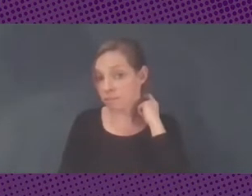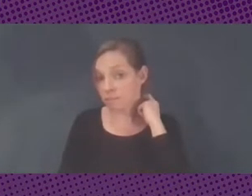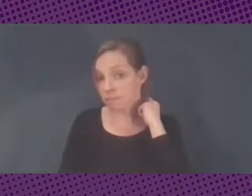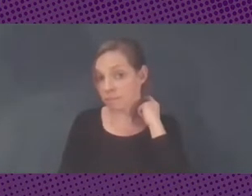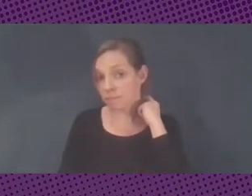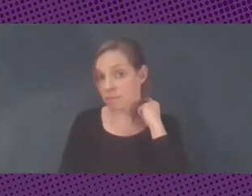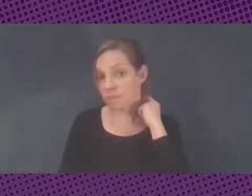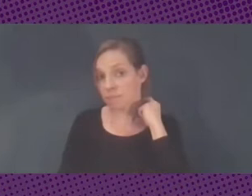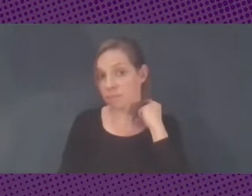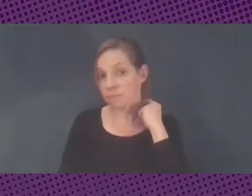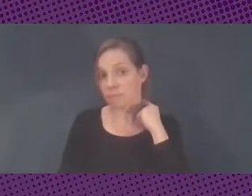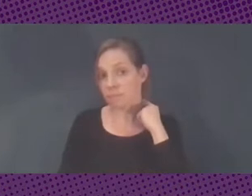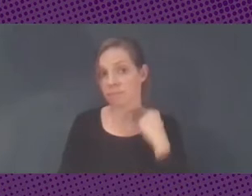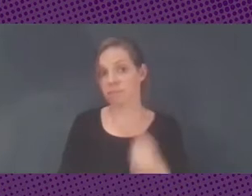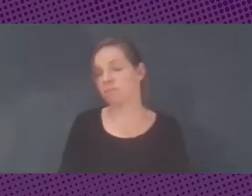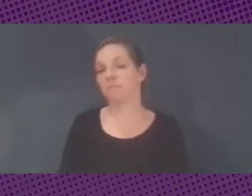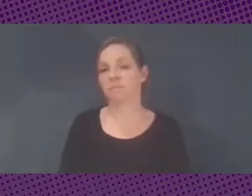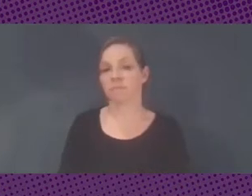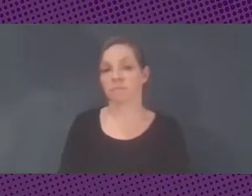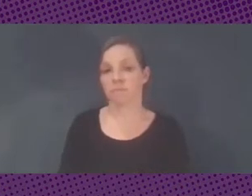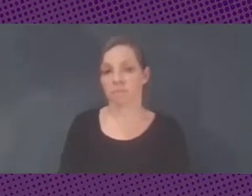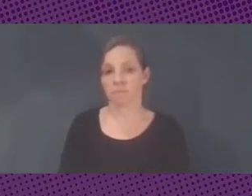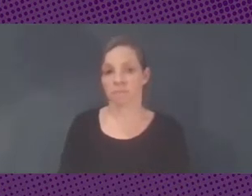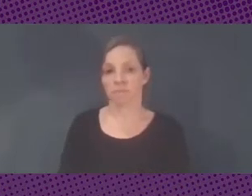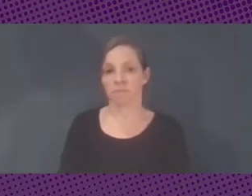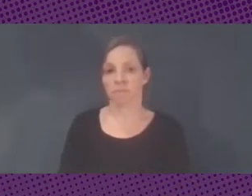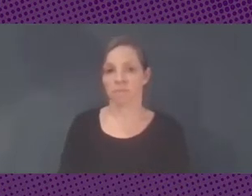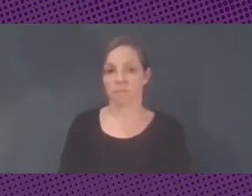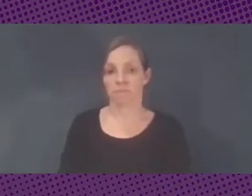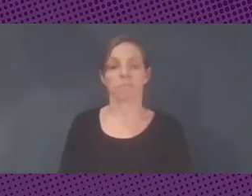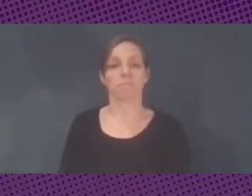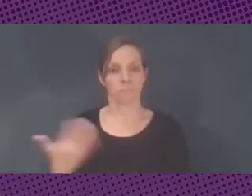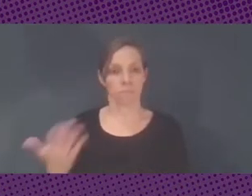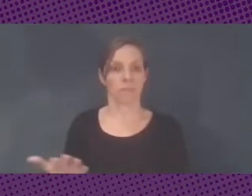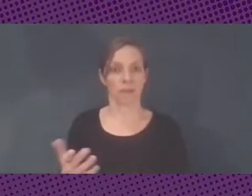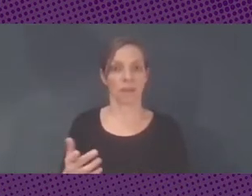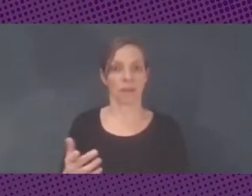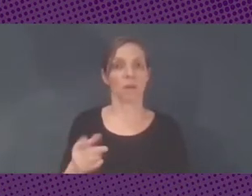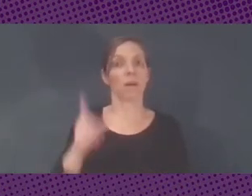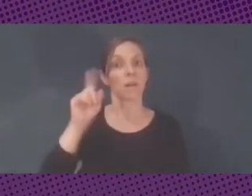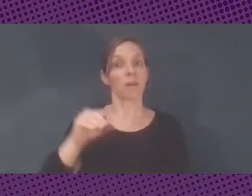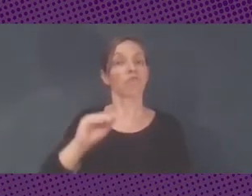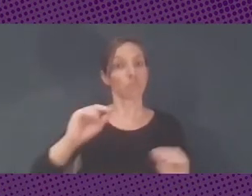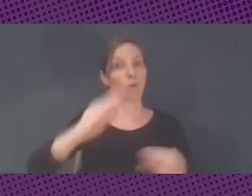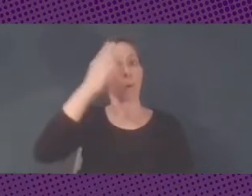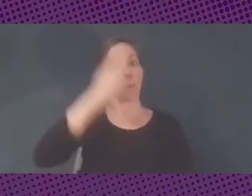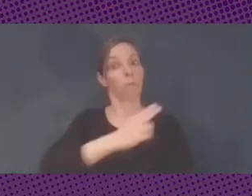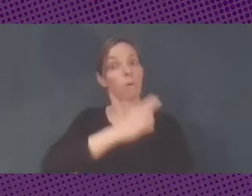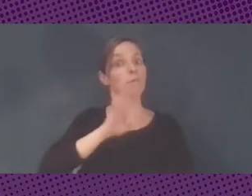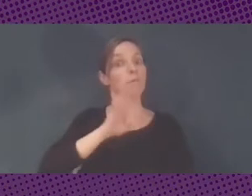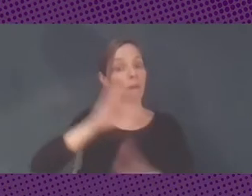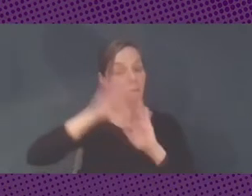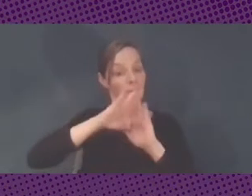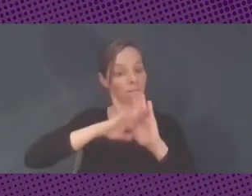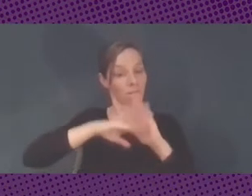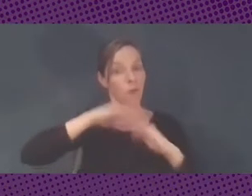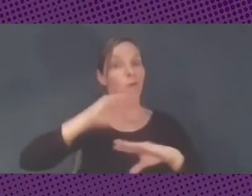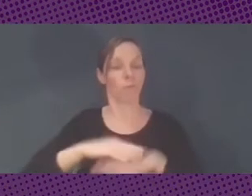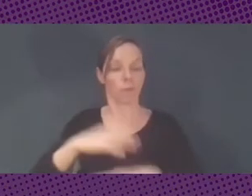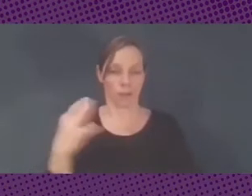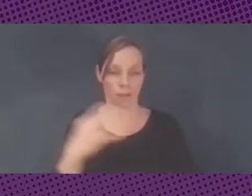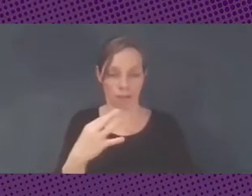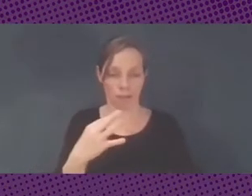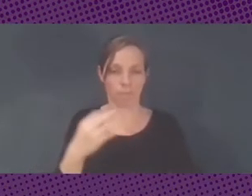future. So we are looking in a sense at the the the the consequences of a political decision in countries in the global